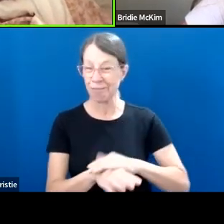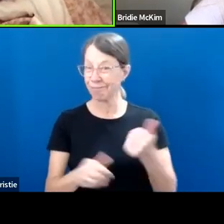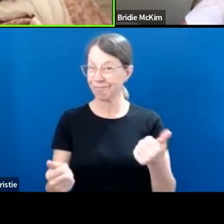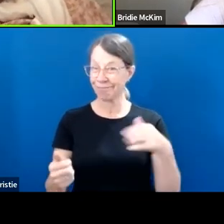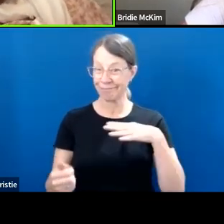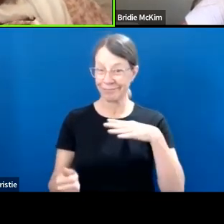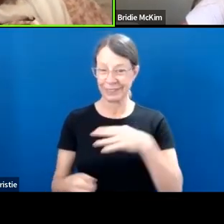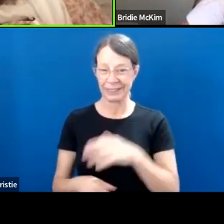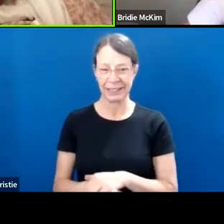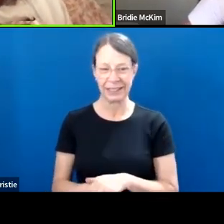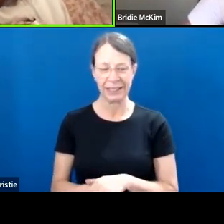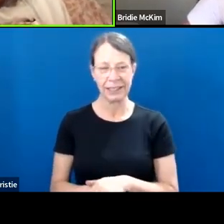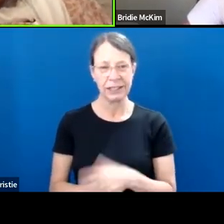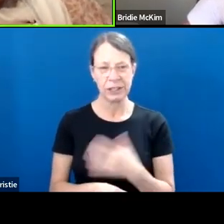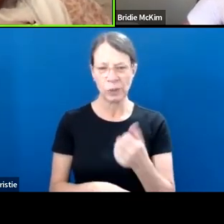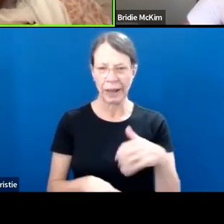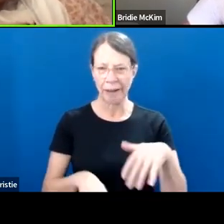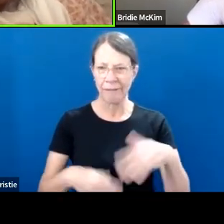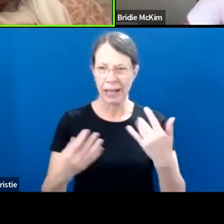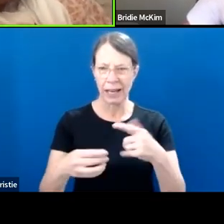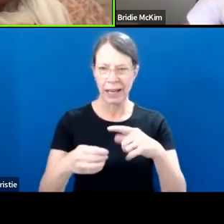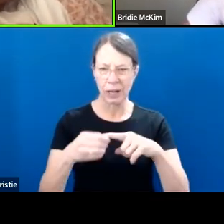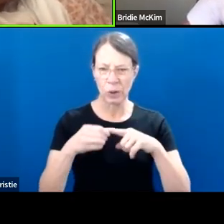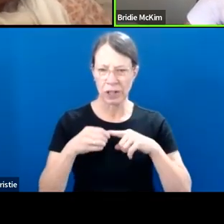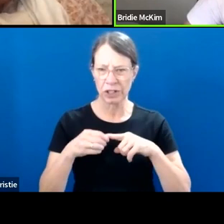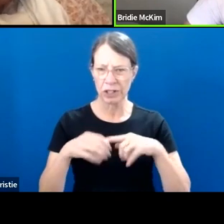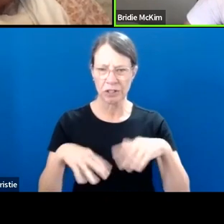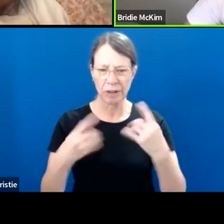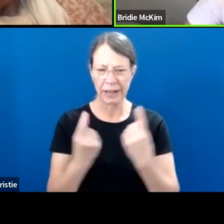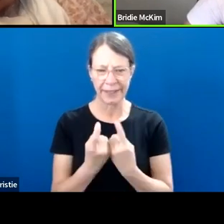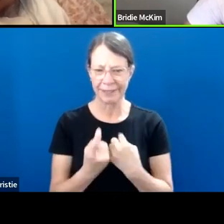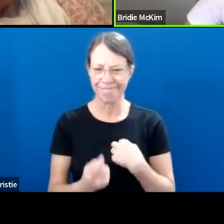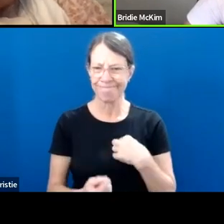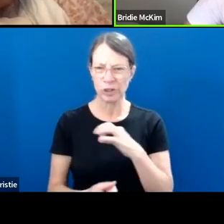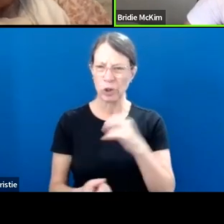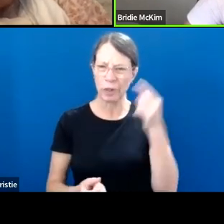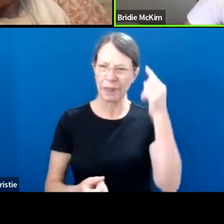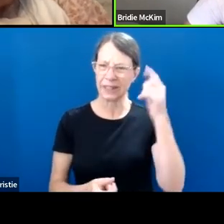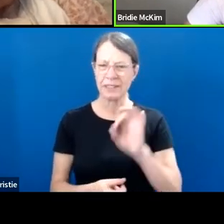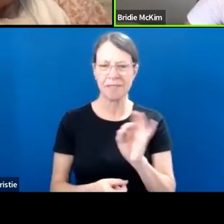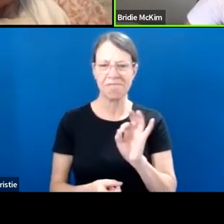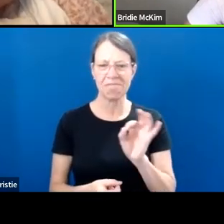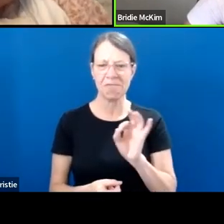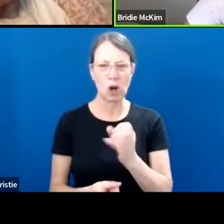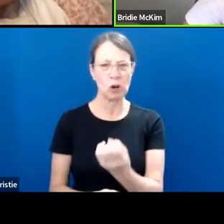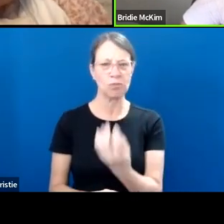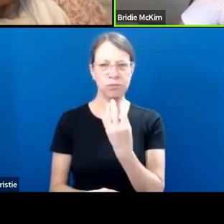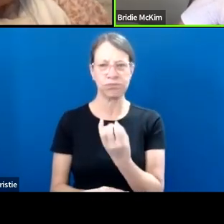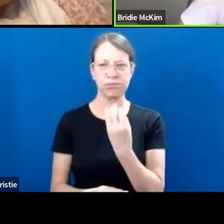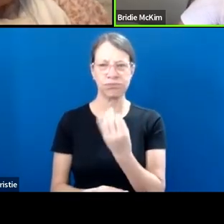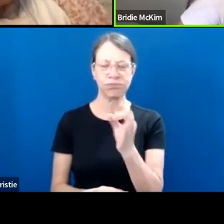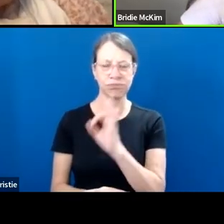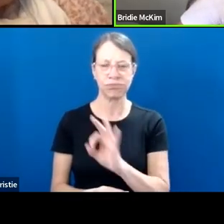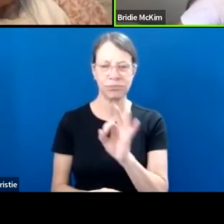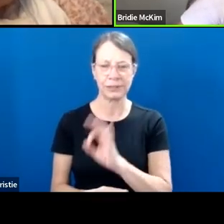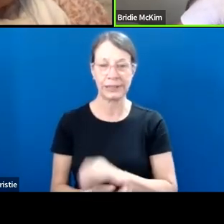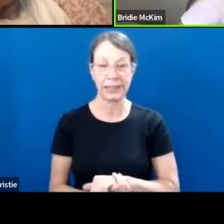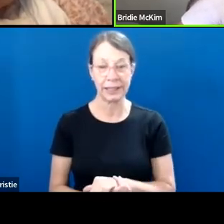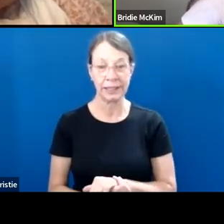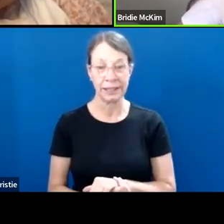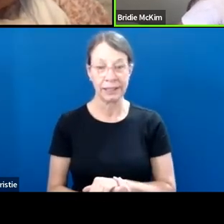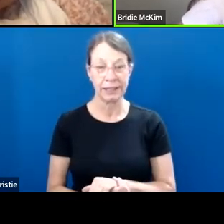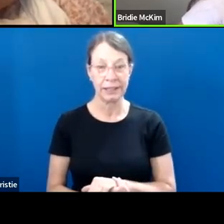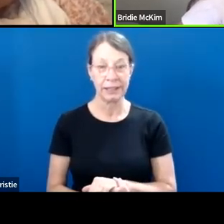have any questions or anything? I don't think so. None have come through the chat. Do you have any